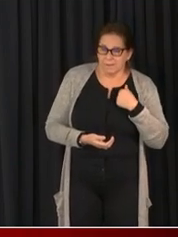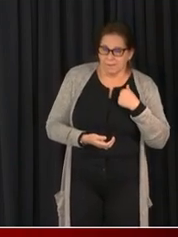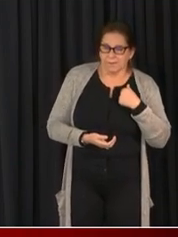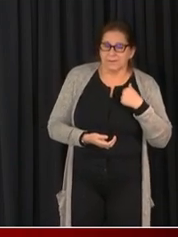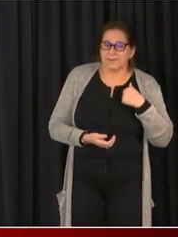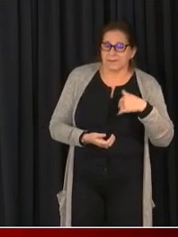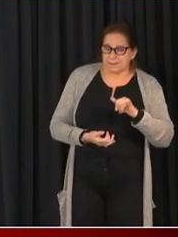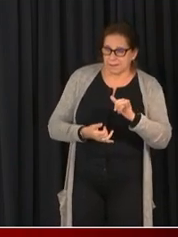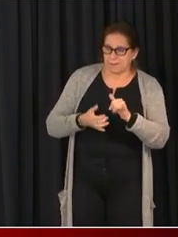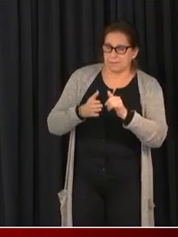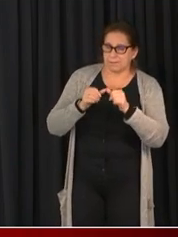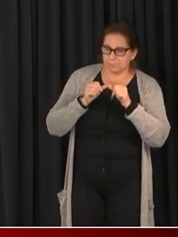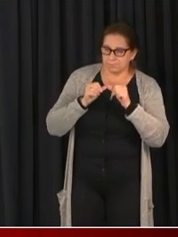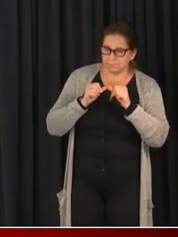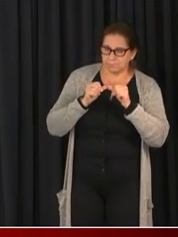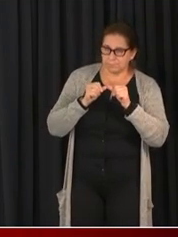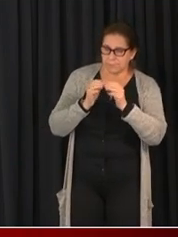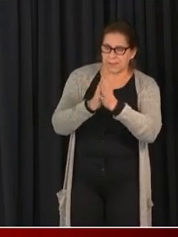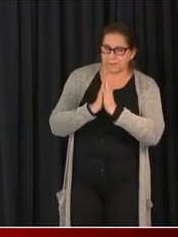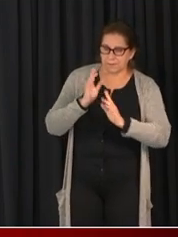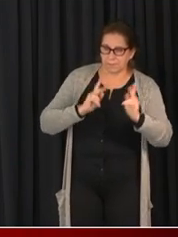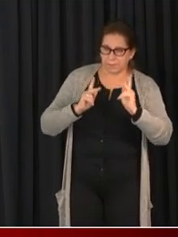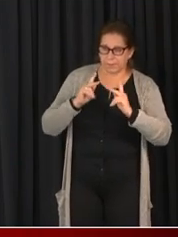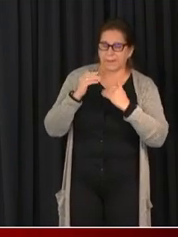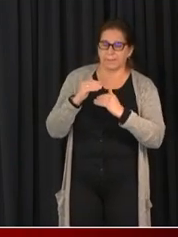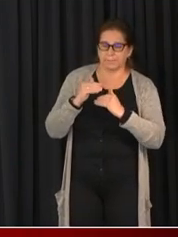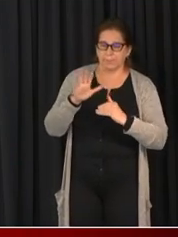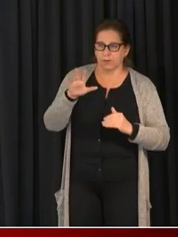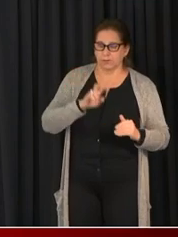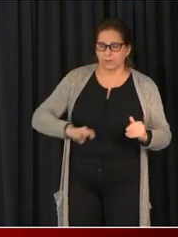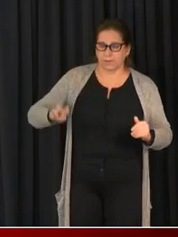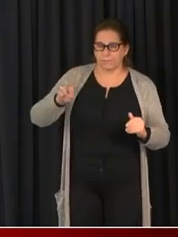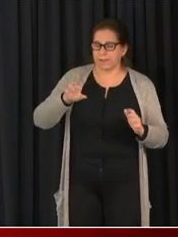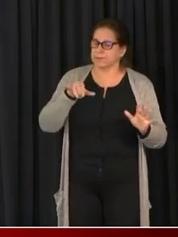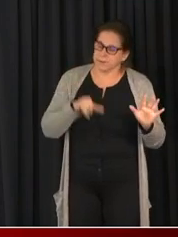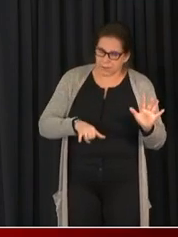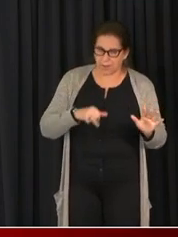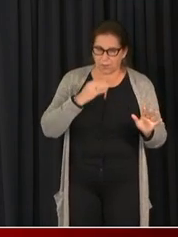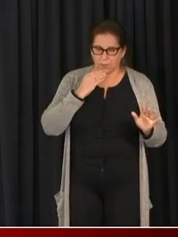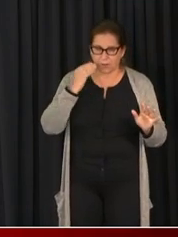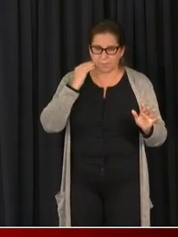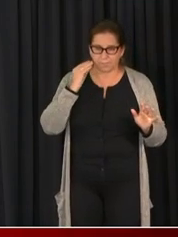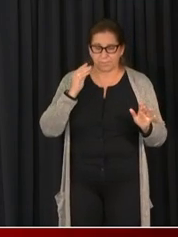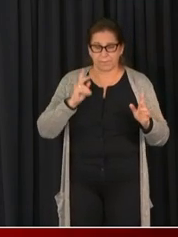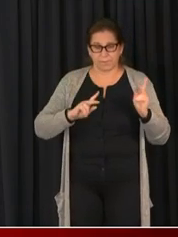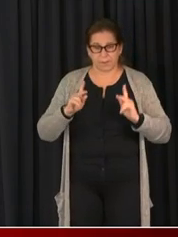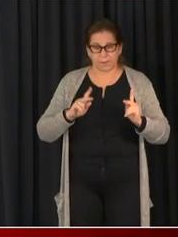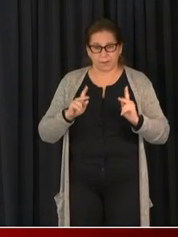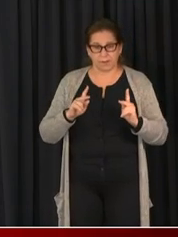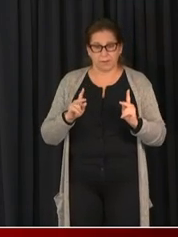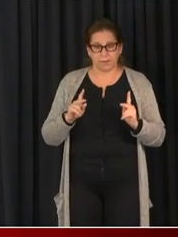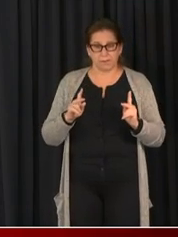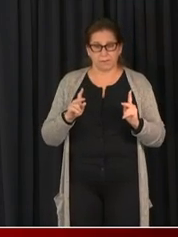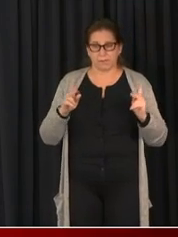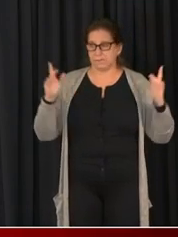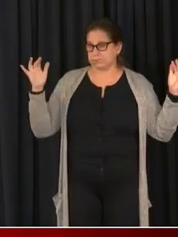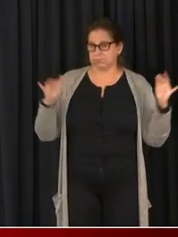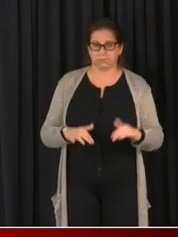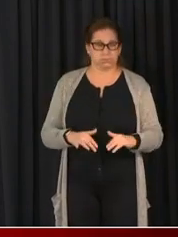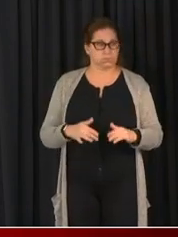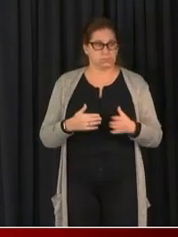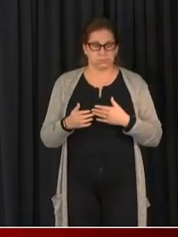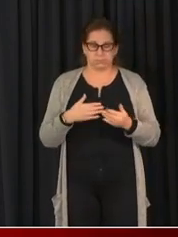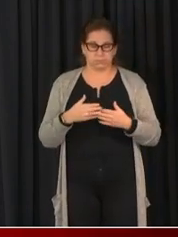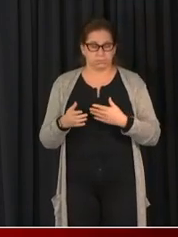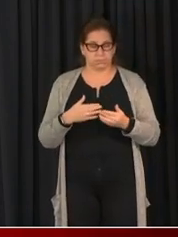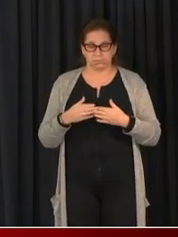to ask people to limit their travel and to stay at home. We also know that people are going to come here